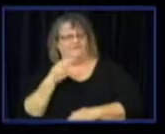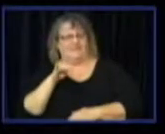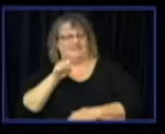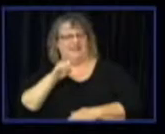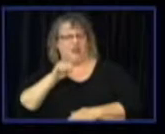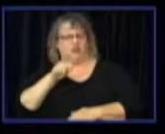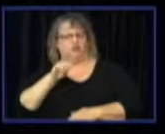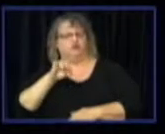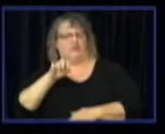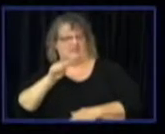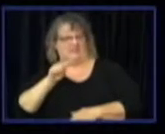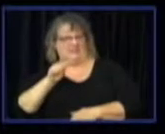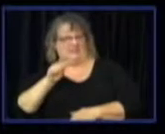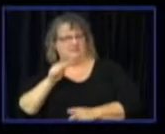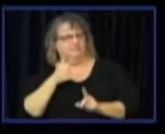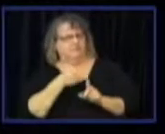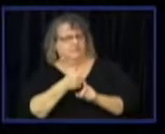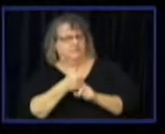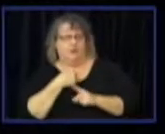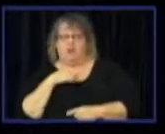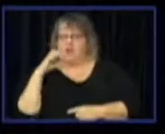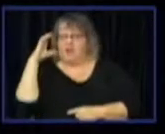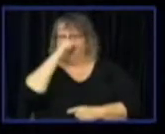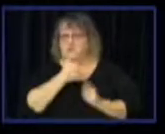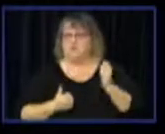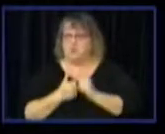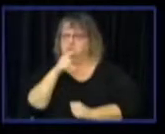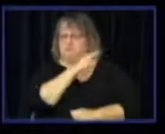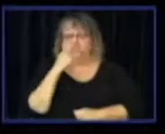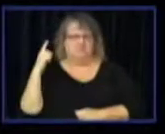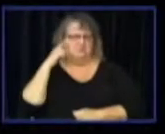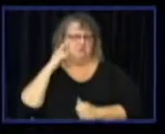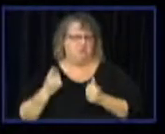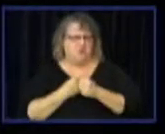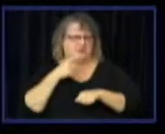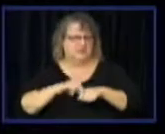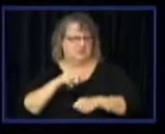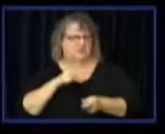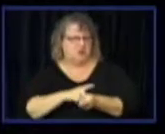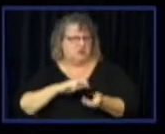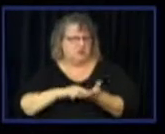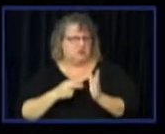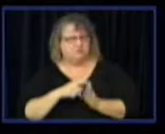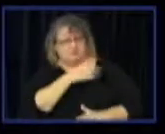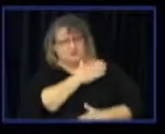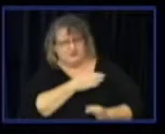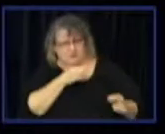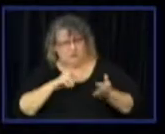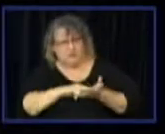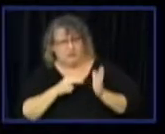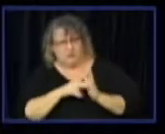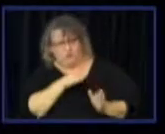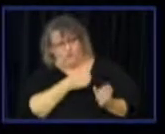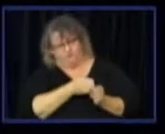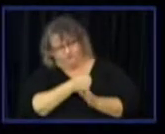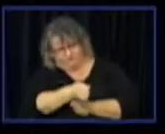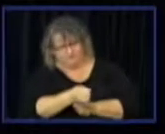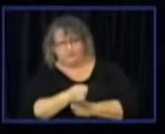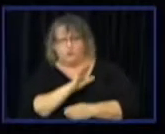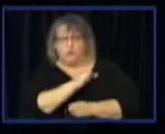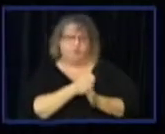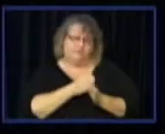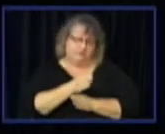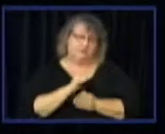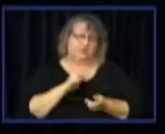physiatrist. Now, I'm going to guess that most of us have no idea what that means. So can you tell us in a couple of